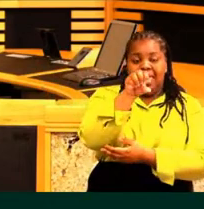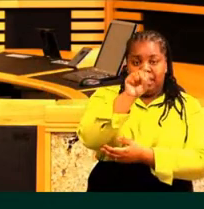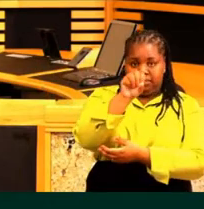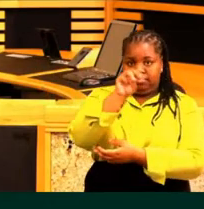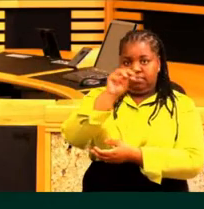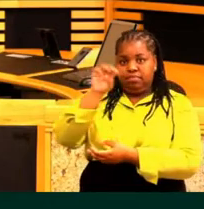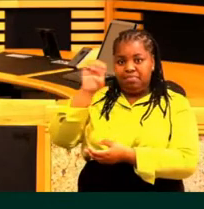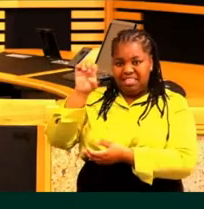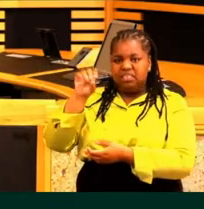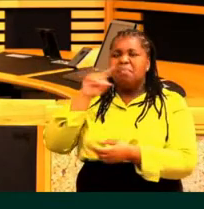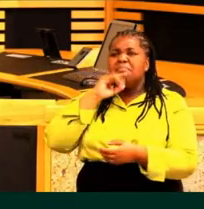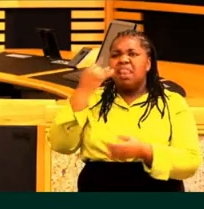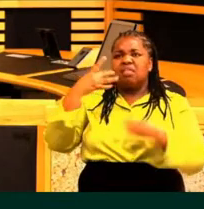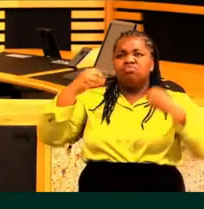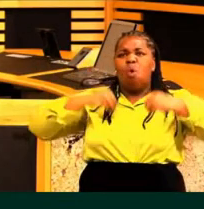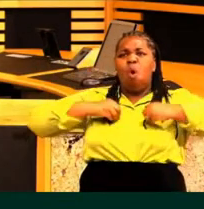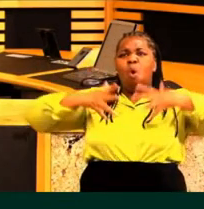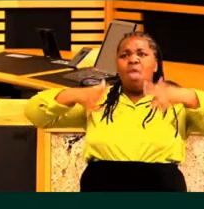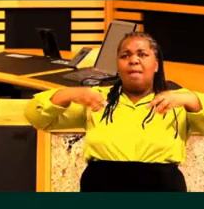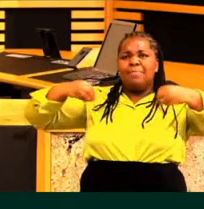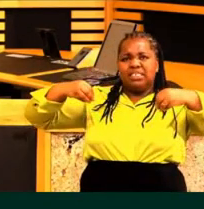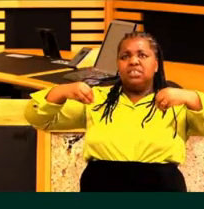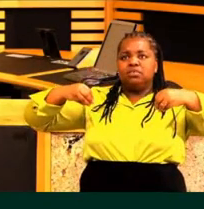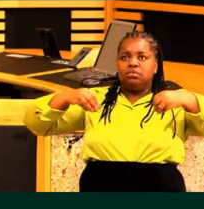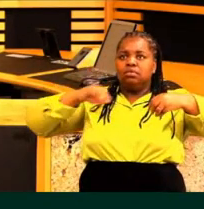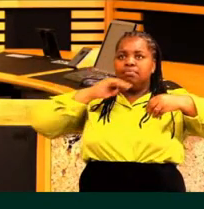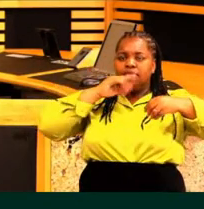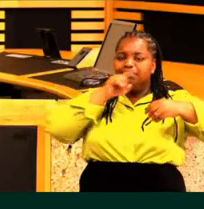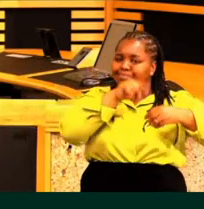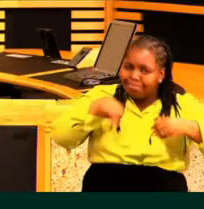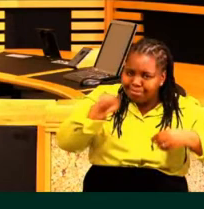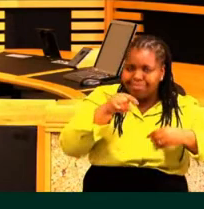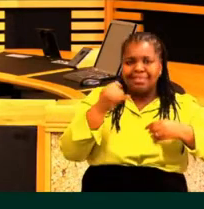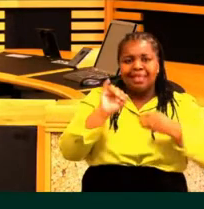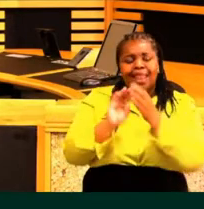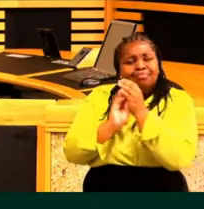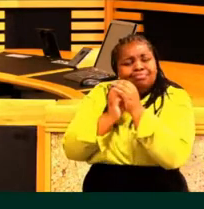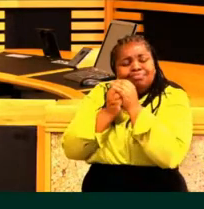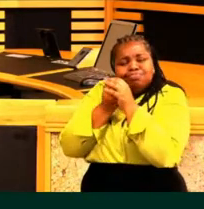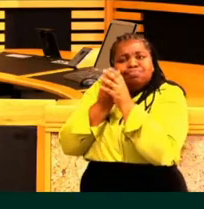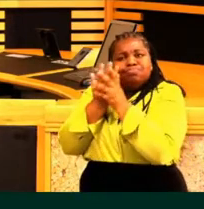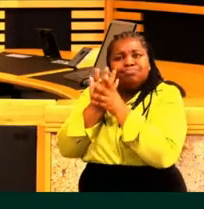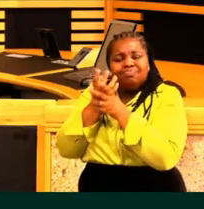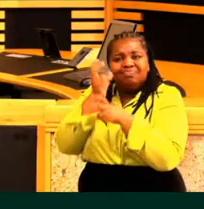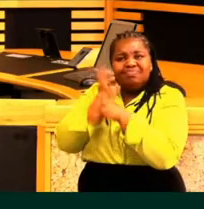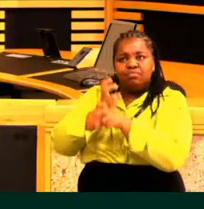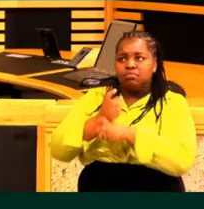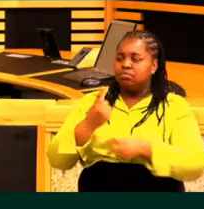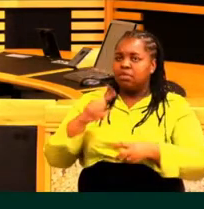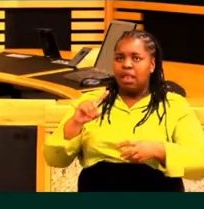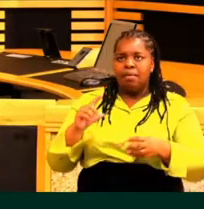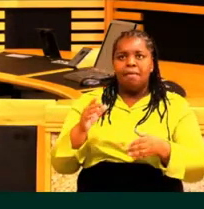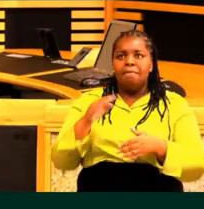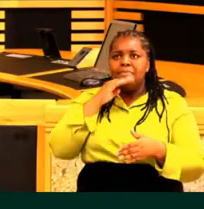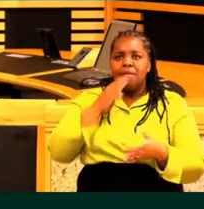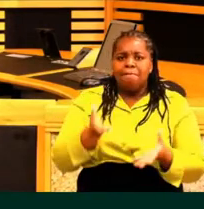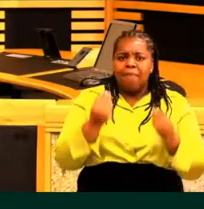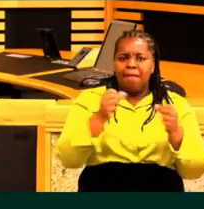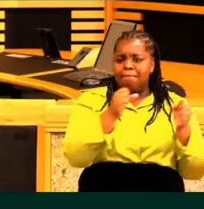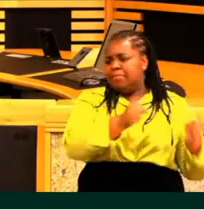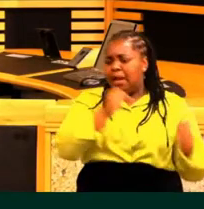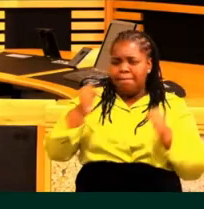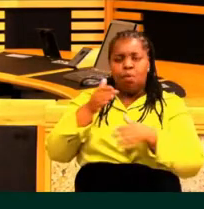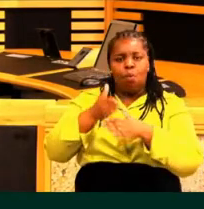entrepreneurship are the driving force for economic growth and the creation of meaningful employment